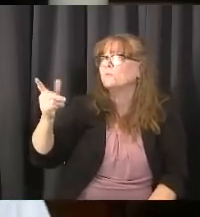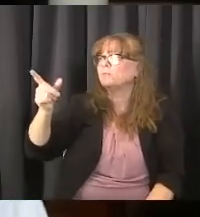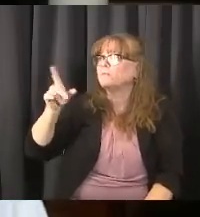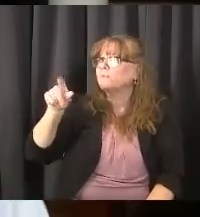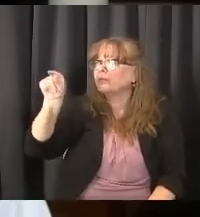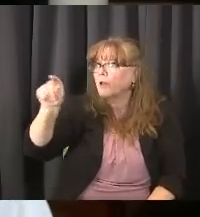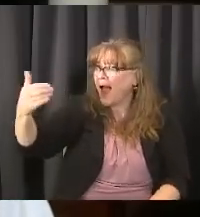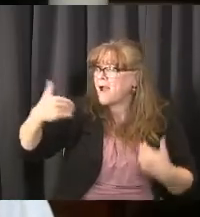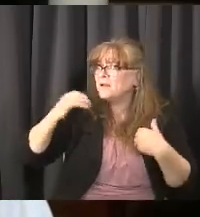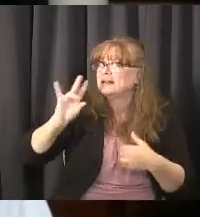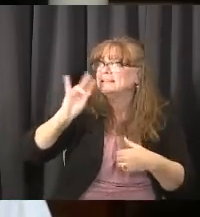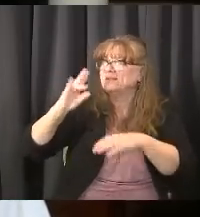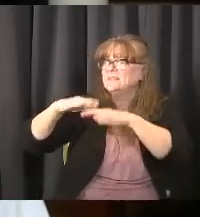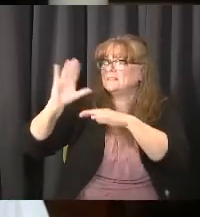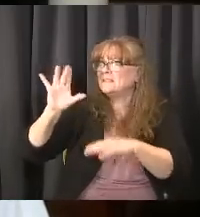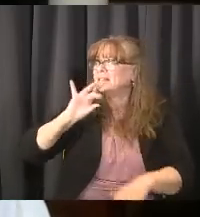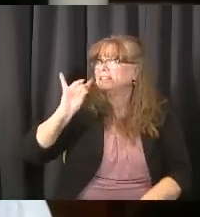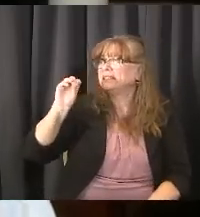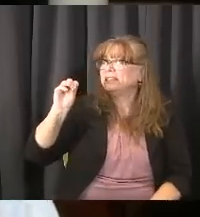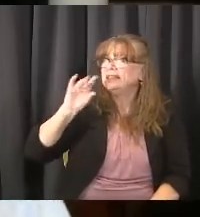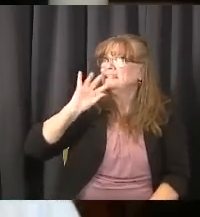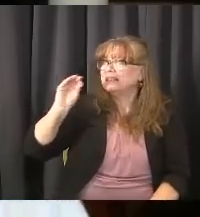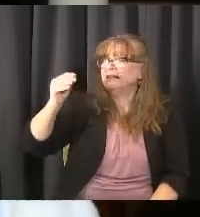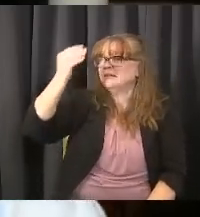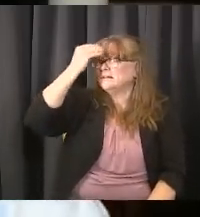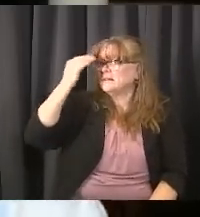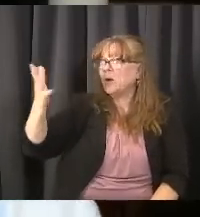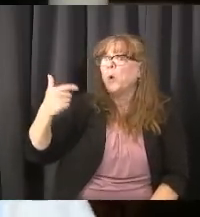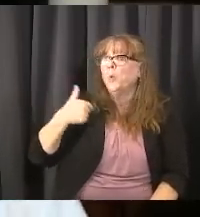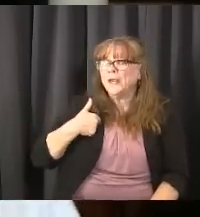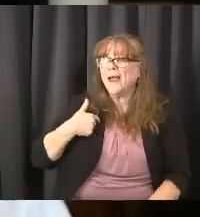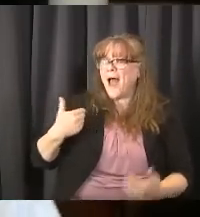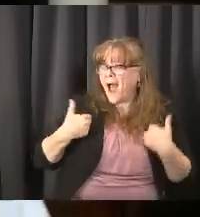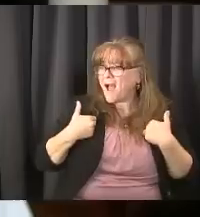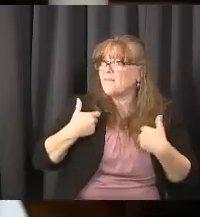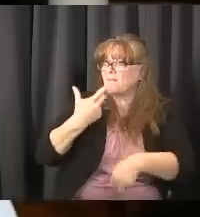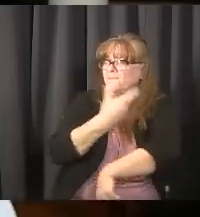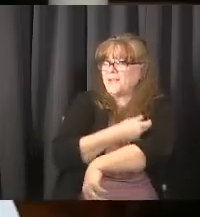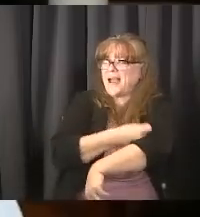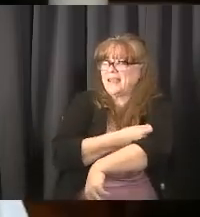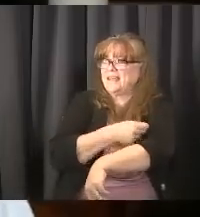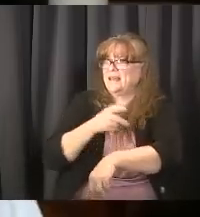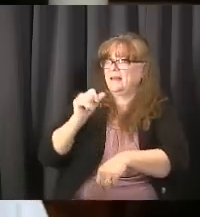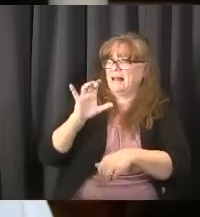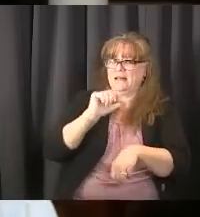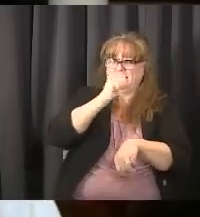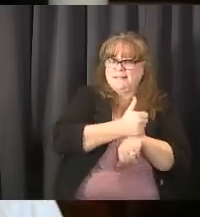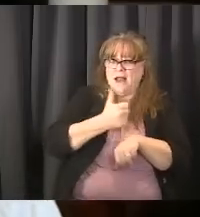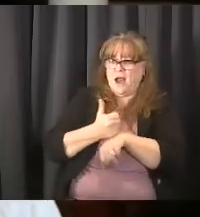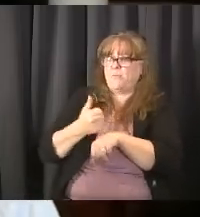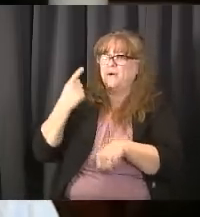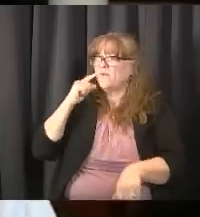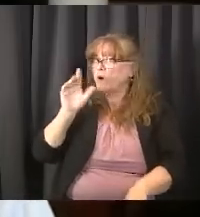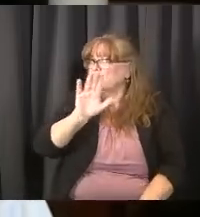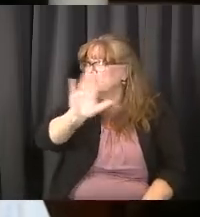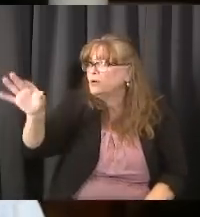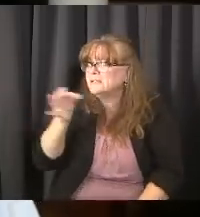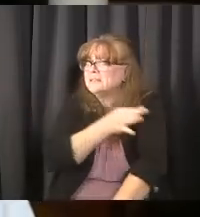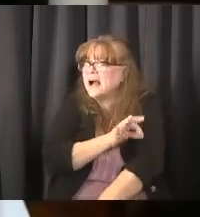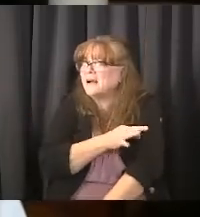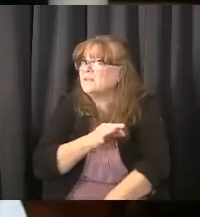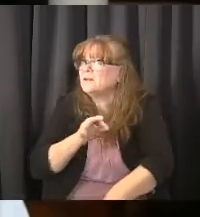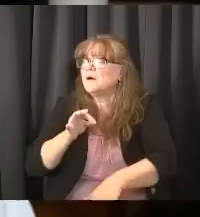have vaccine clinics available to the staff members they serve. So that's going really well. We're working with local television